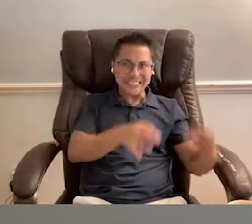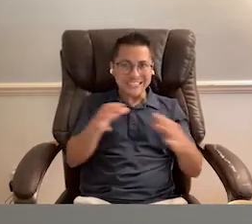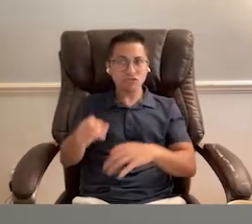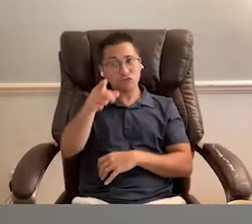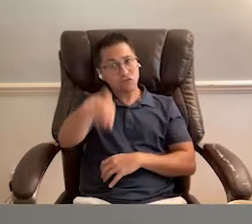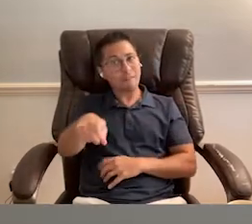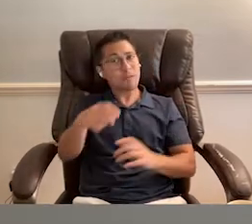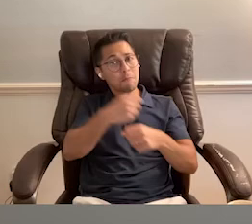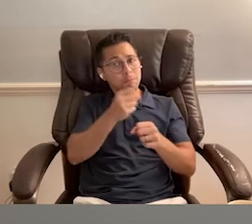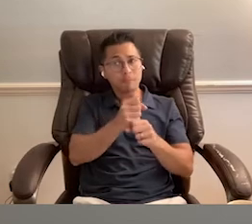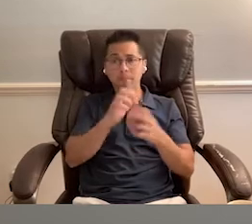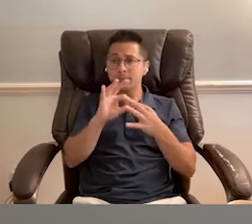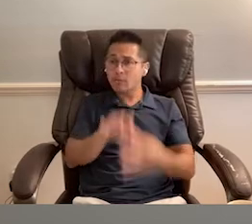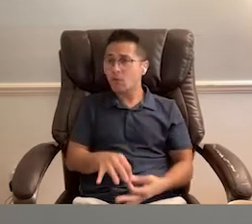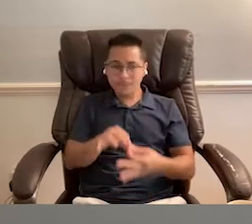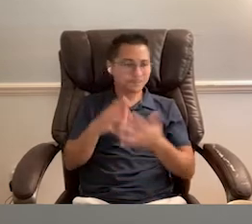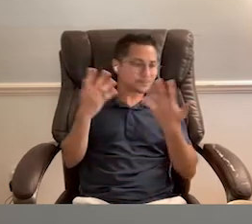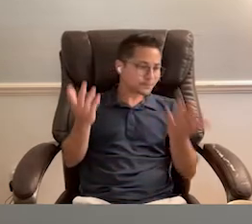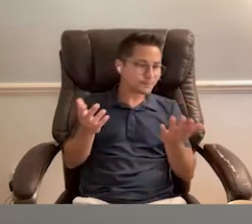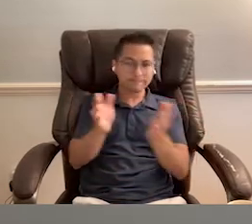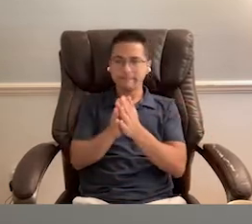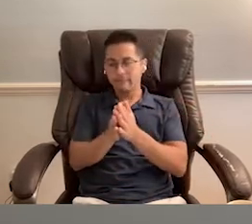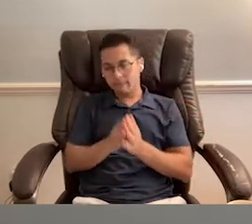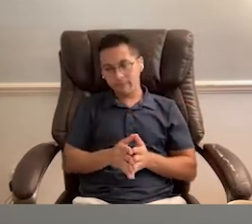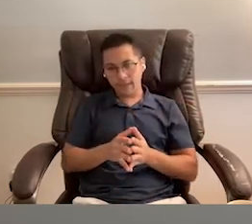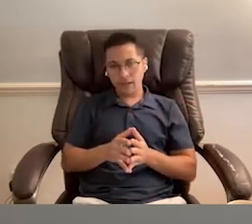you need to make regarding